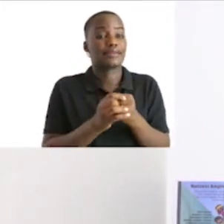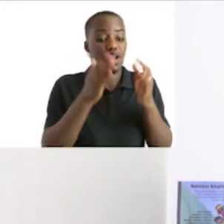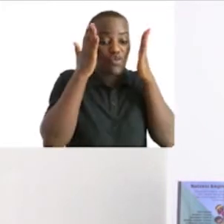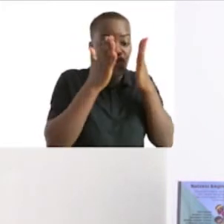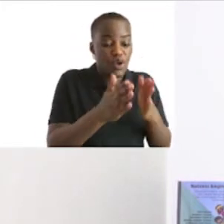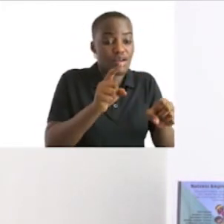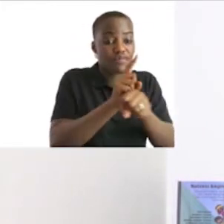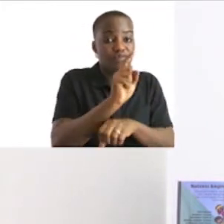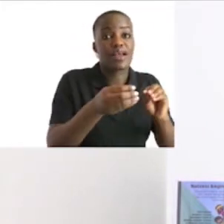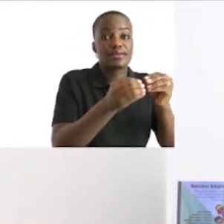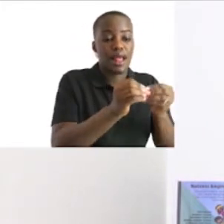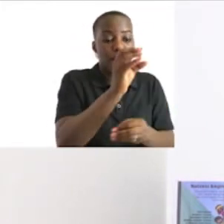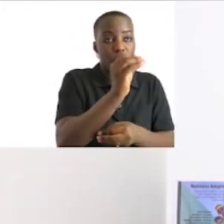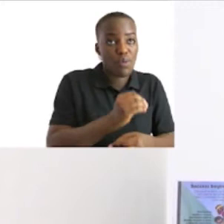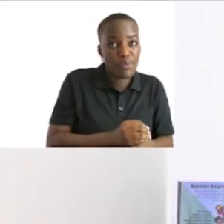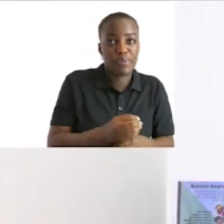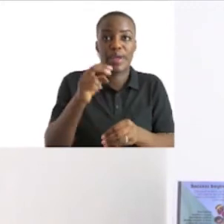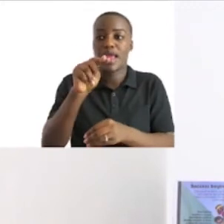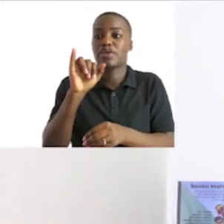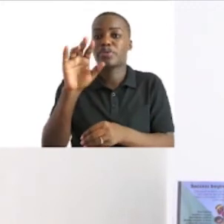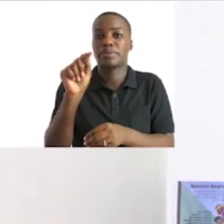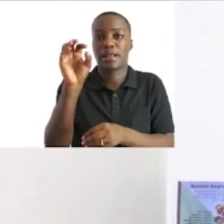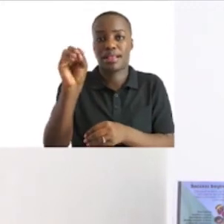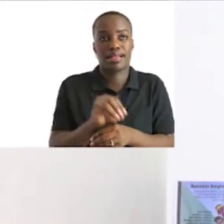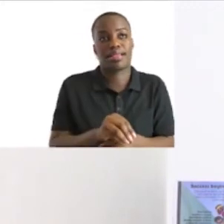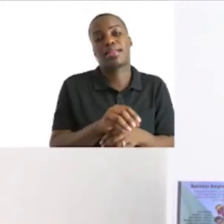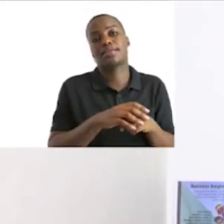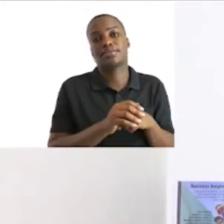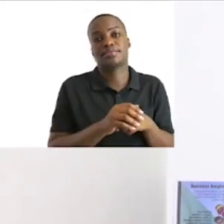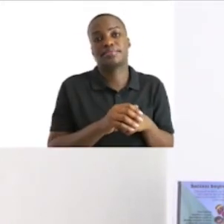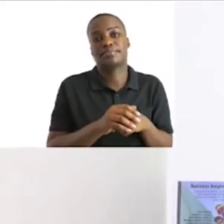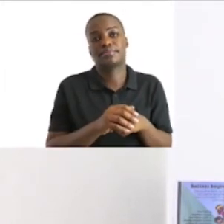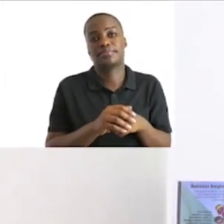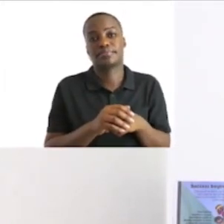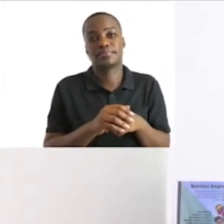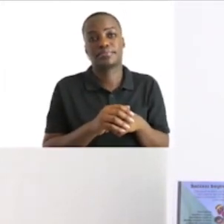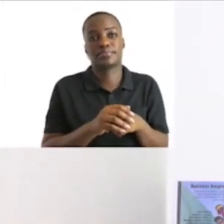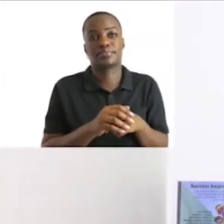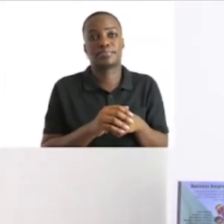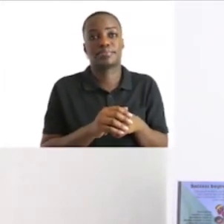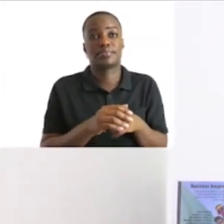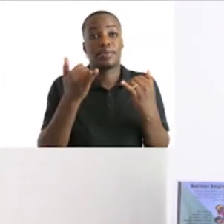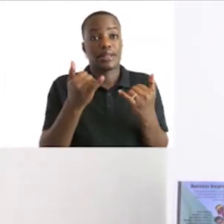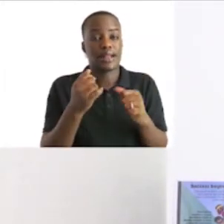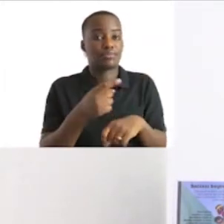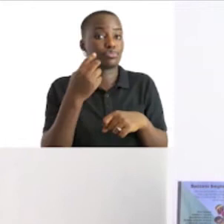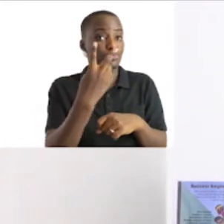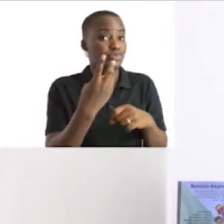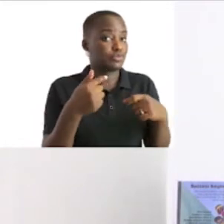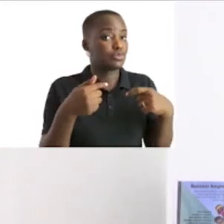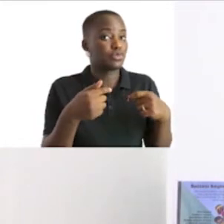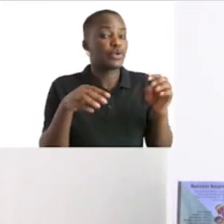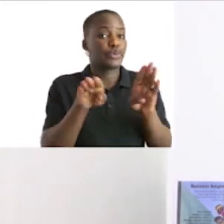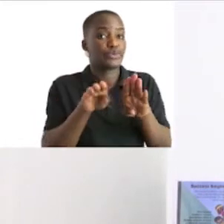the decade number and the unit to give you your answer. So now that I've done 2 with you, I'm